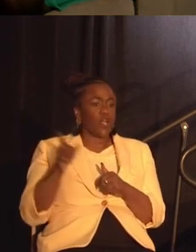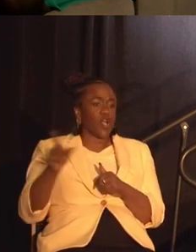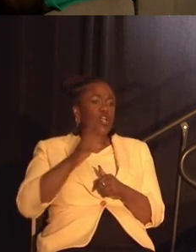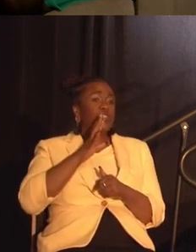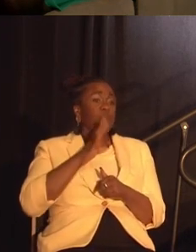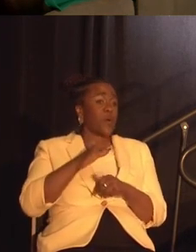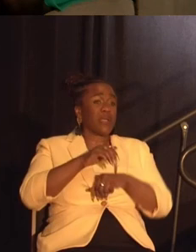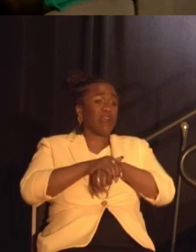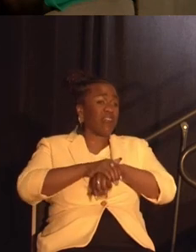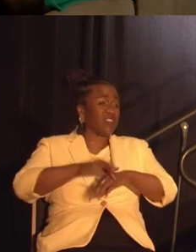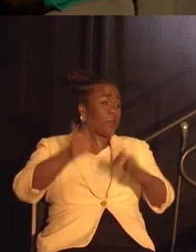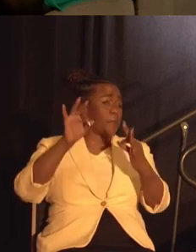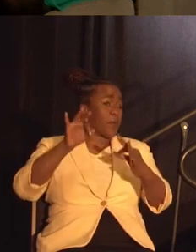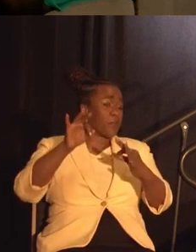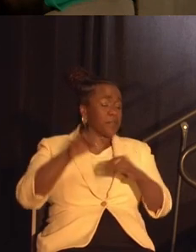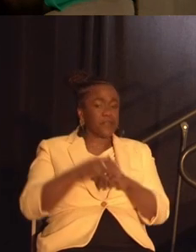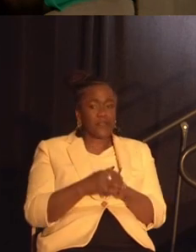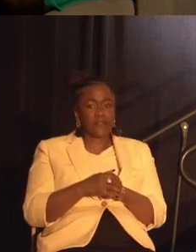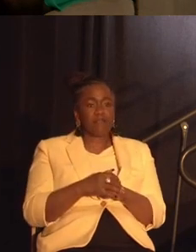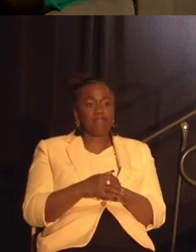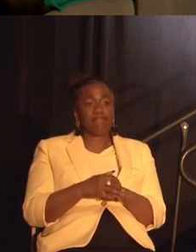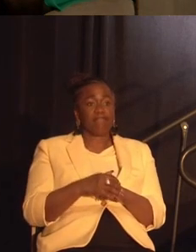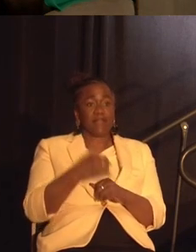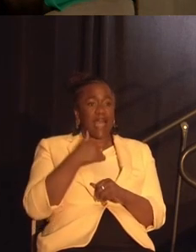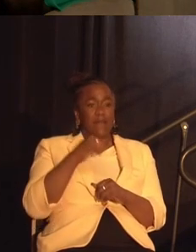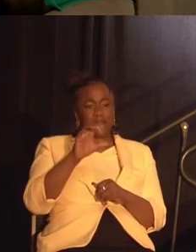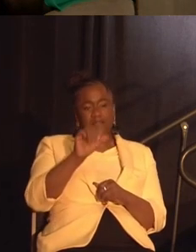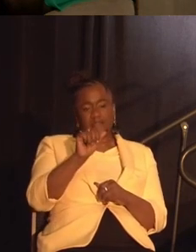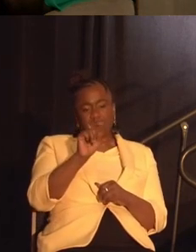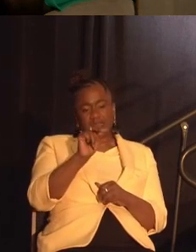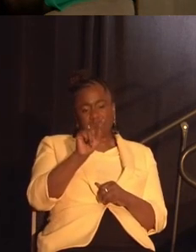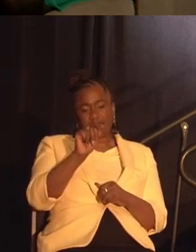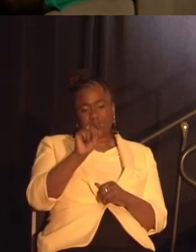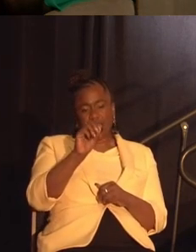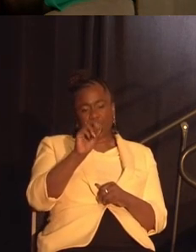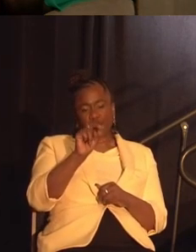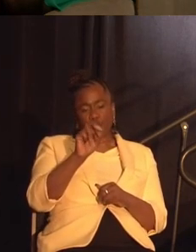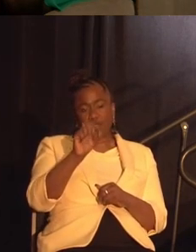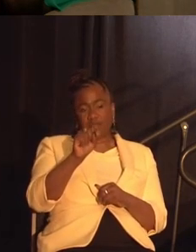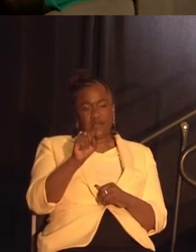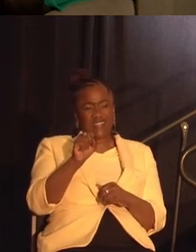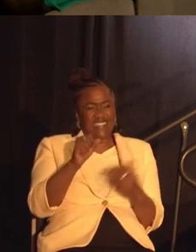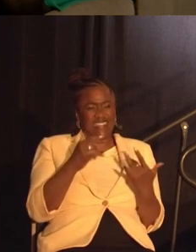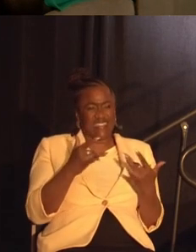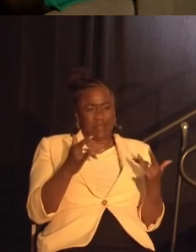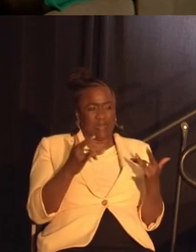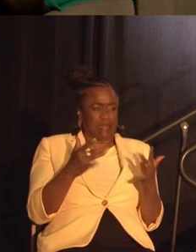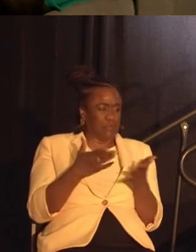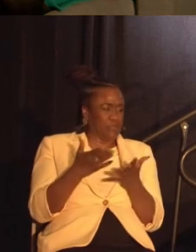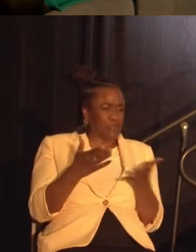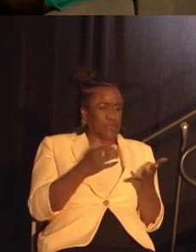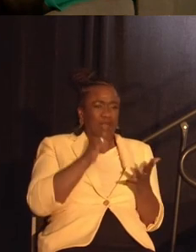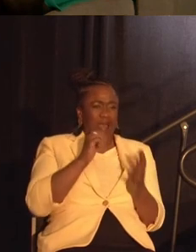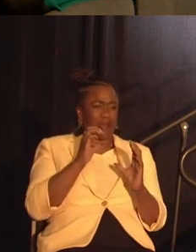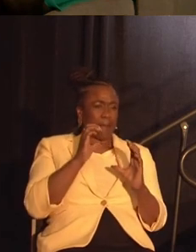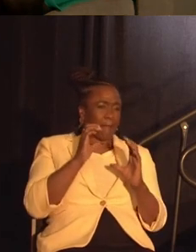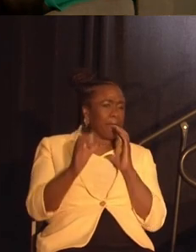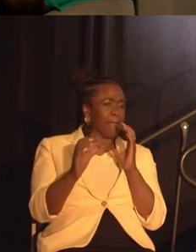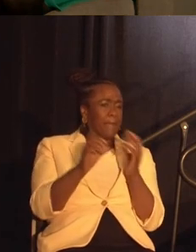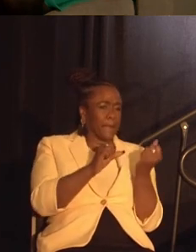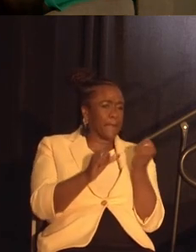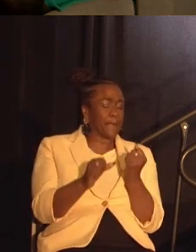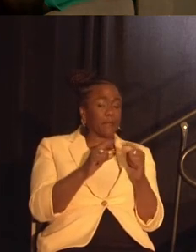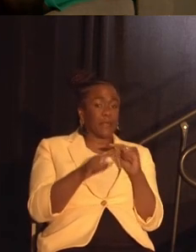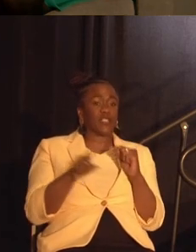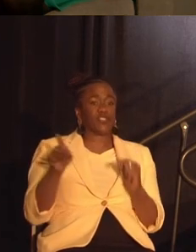is fantastic, and I have, like, terrible Taiwanese Cantonese, so we don't ever talk in, like, Taiwanese, but she